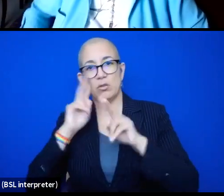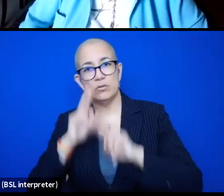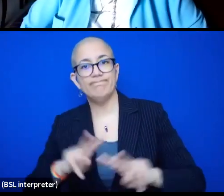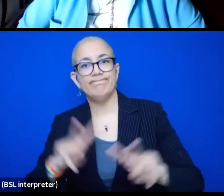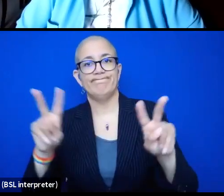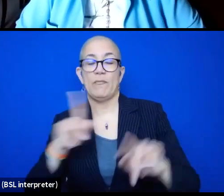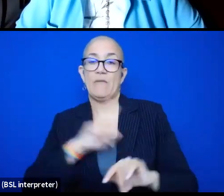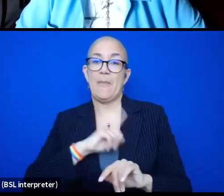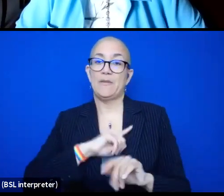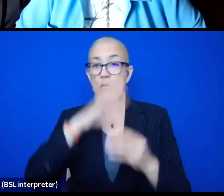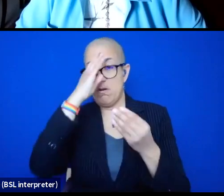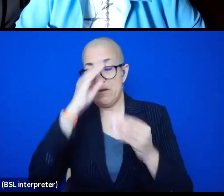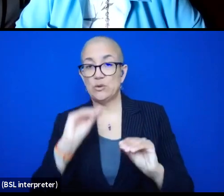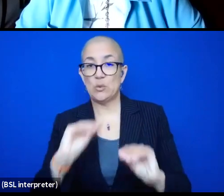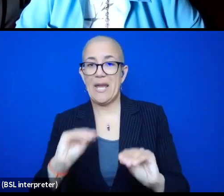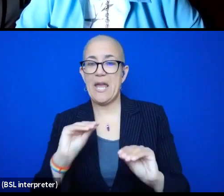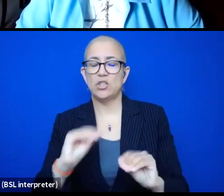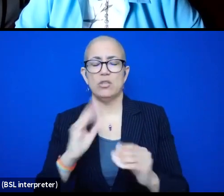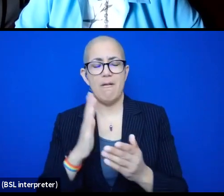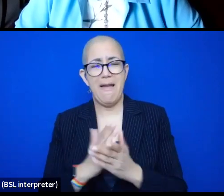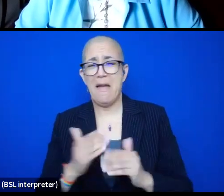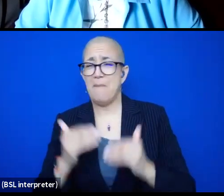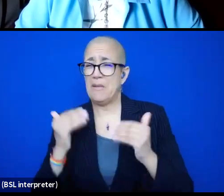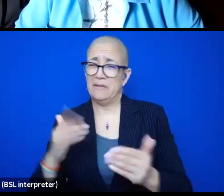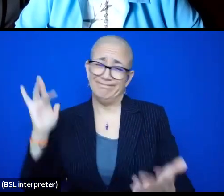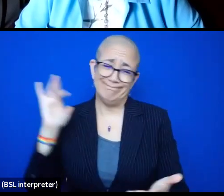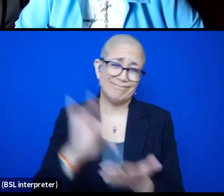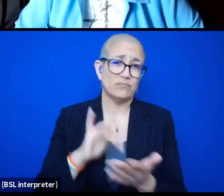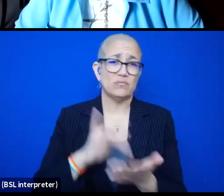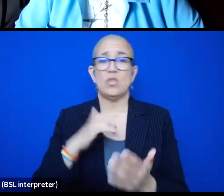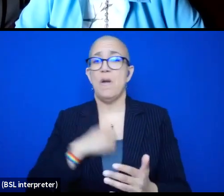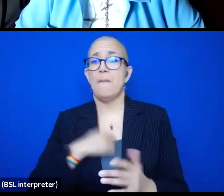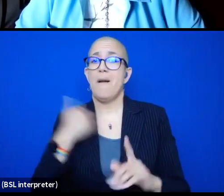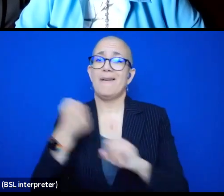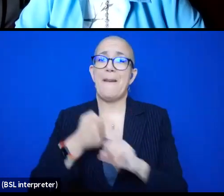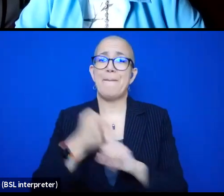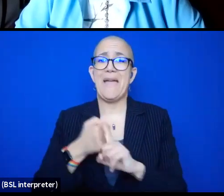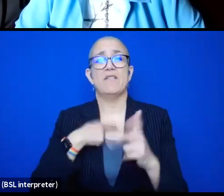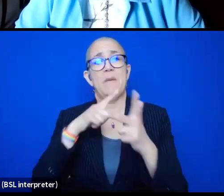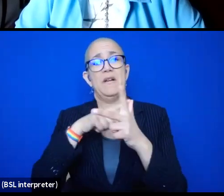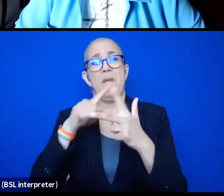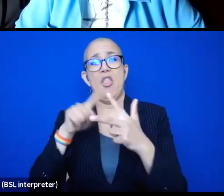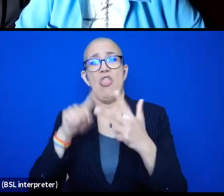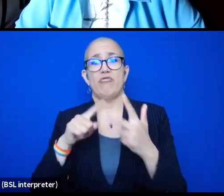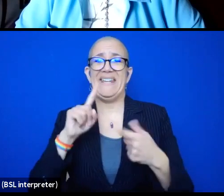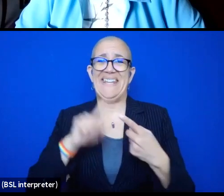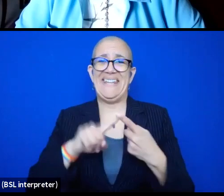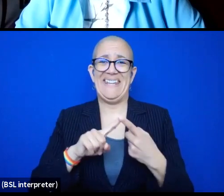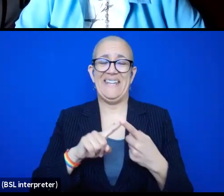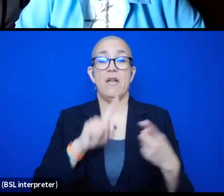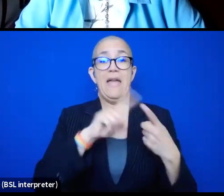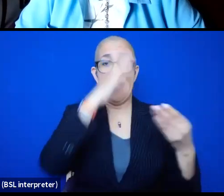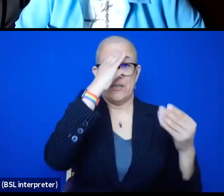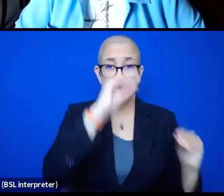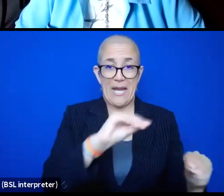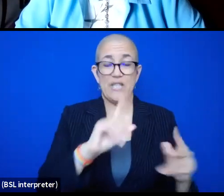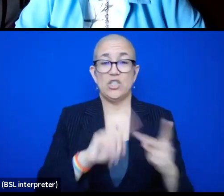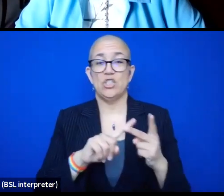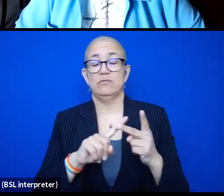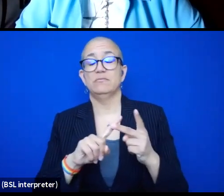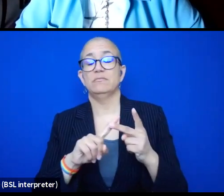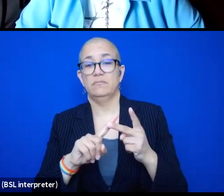why education is front and center of my campaign as one of my three E's: education, the environment, and the